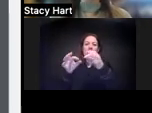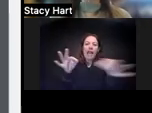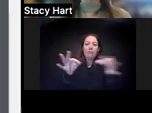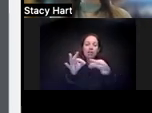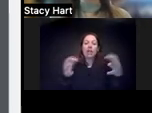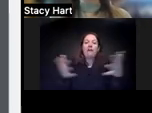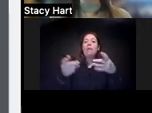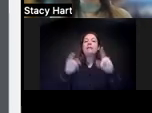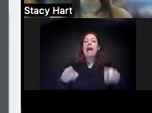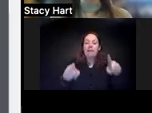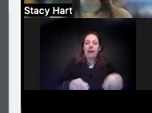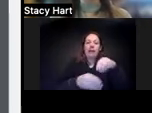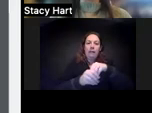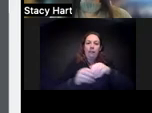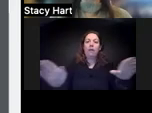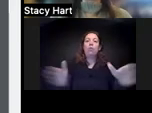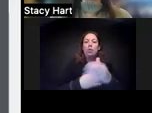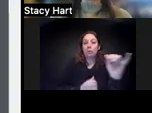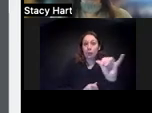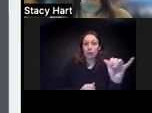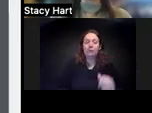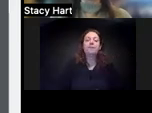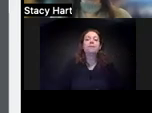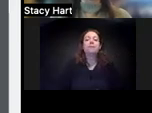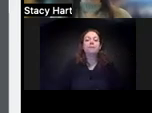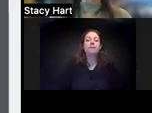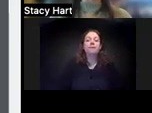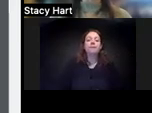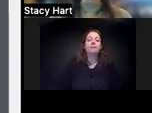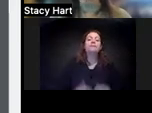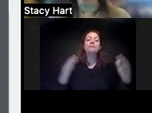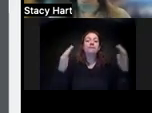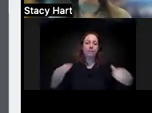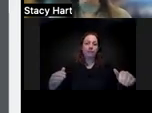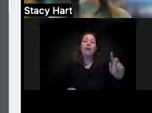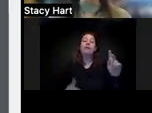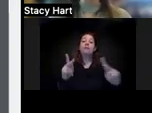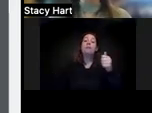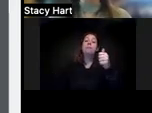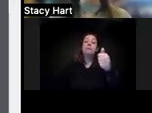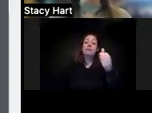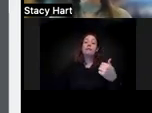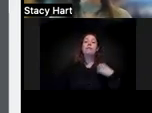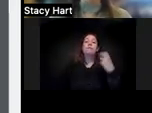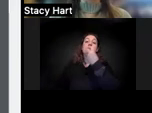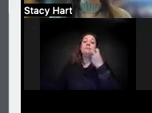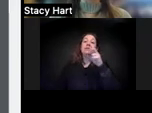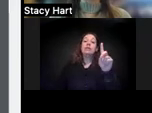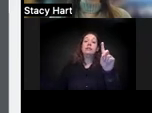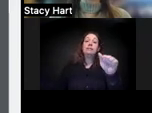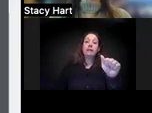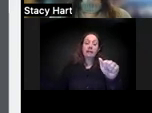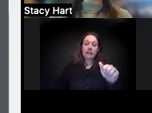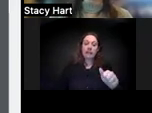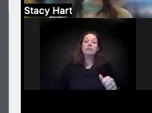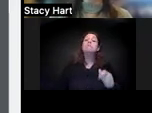So moving on to people who have speech disabilities, give your full and undivided